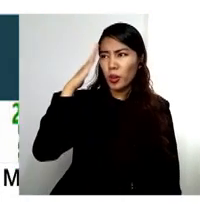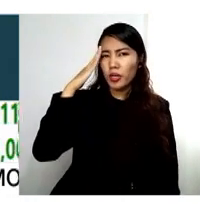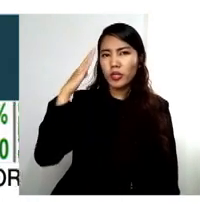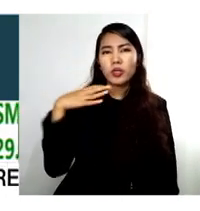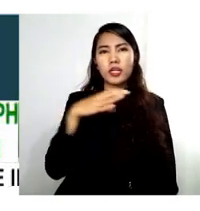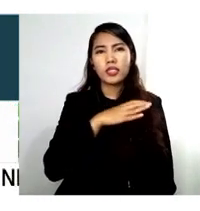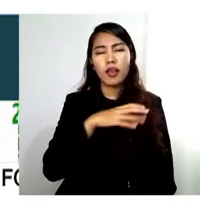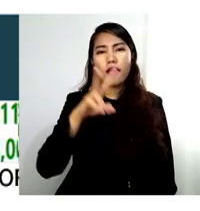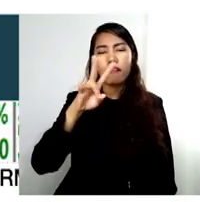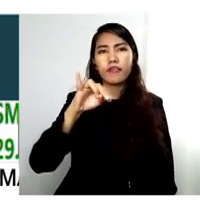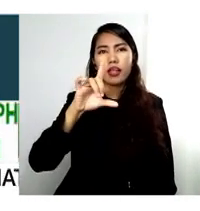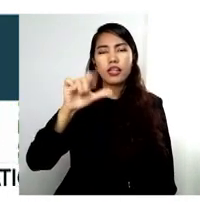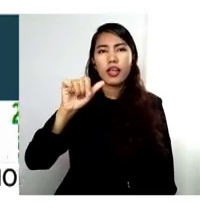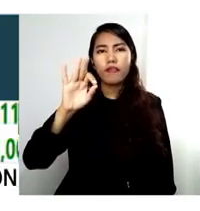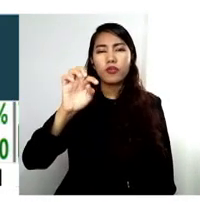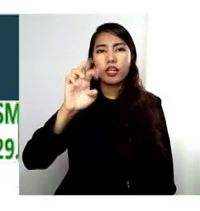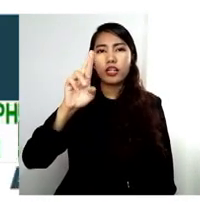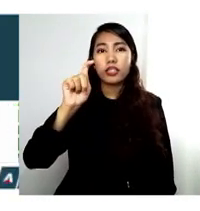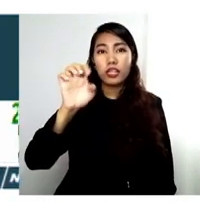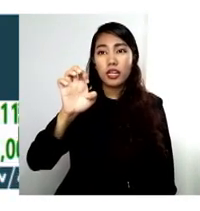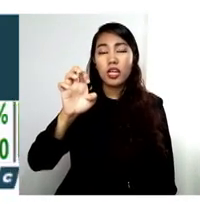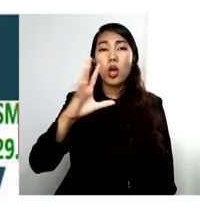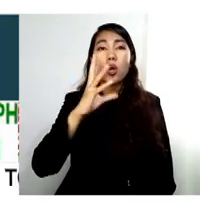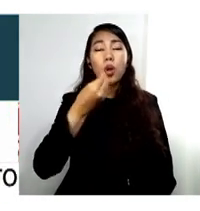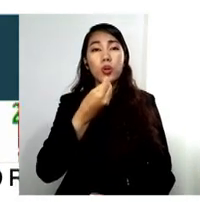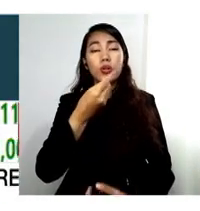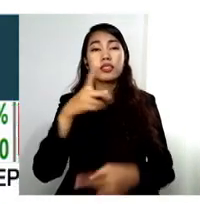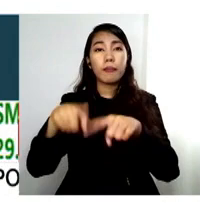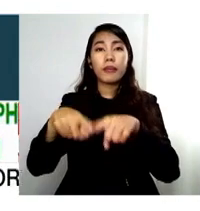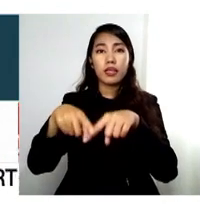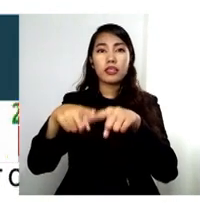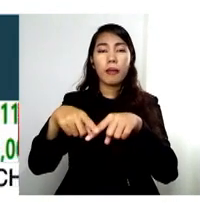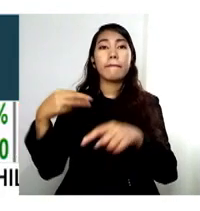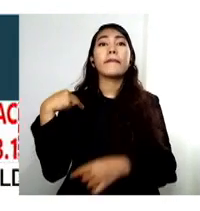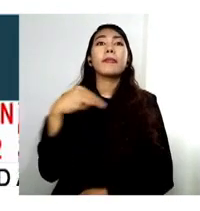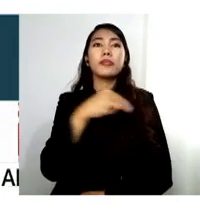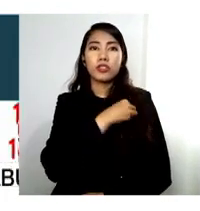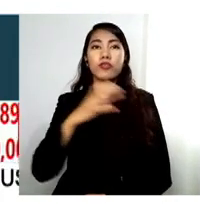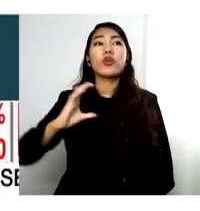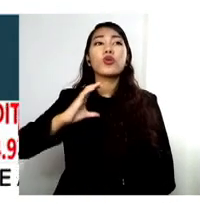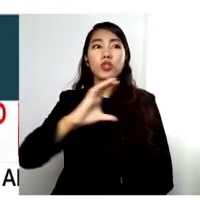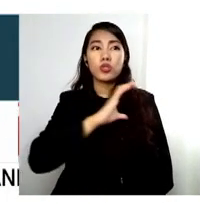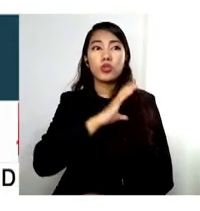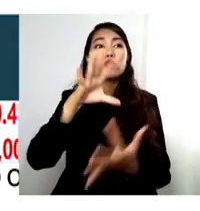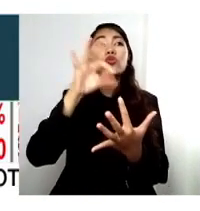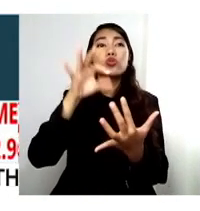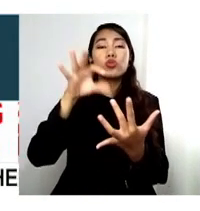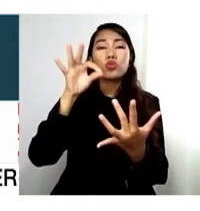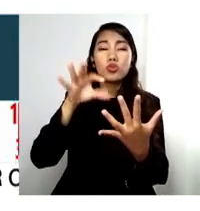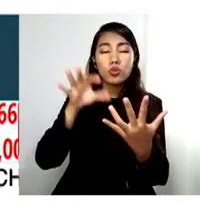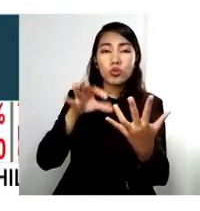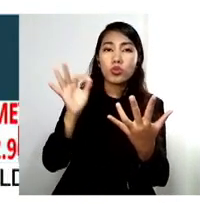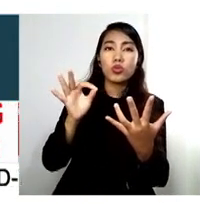said that it's really up to the members of the House of Representatives to choose who their next leader will be, even with the meeting that happened last